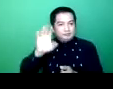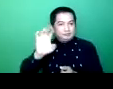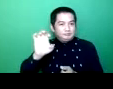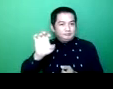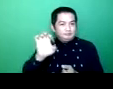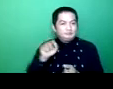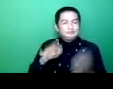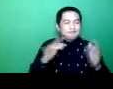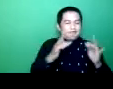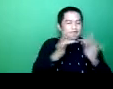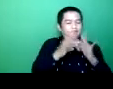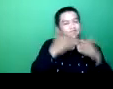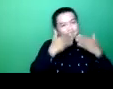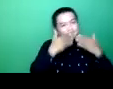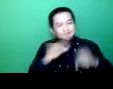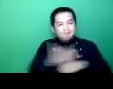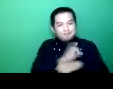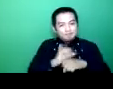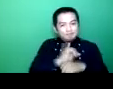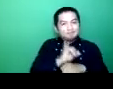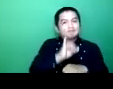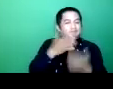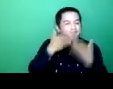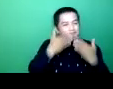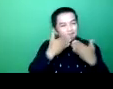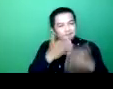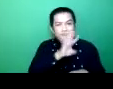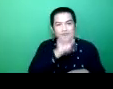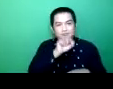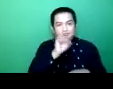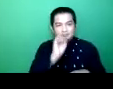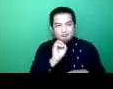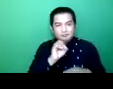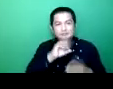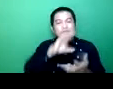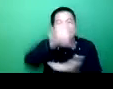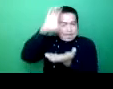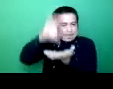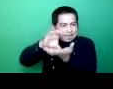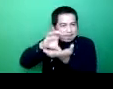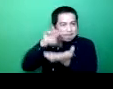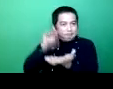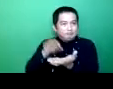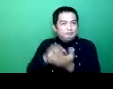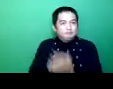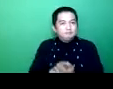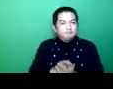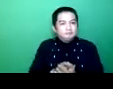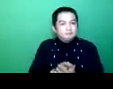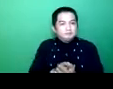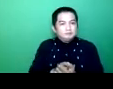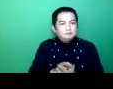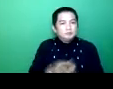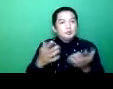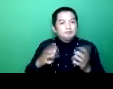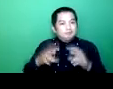to the internet, thanks to Industry 4.0, the information is now decentralized. You have this concept called the cloud,